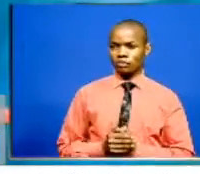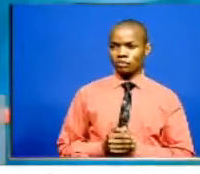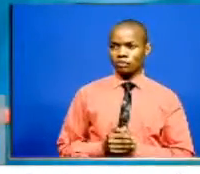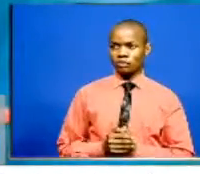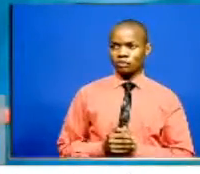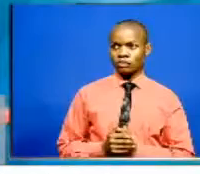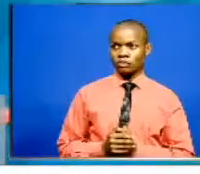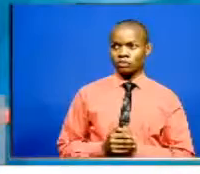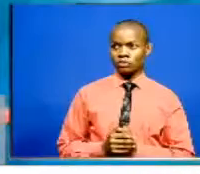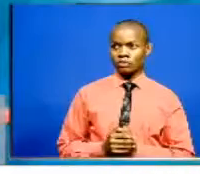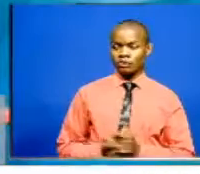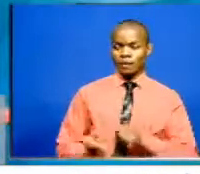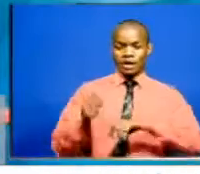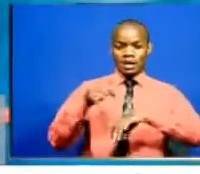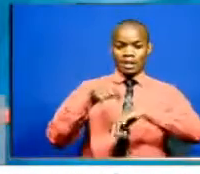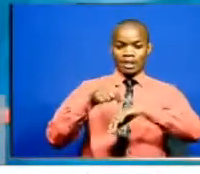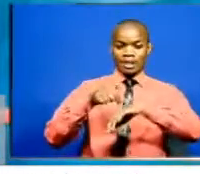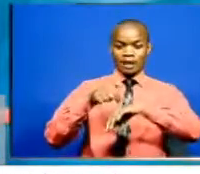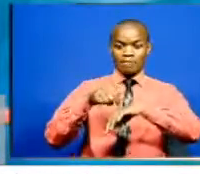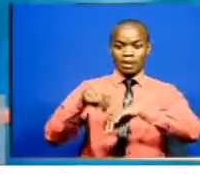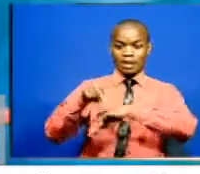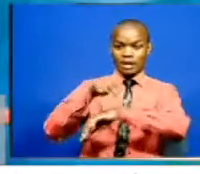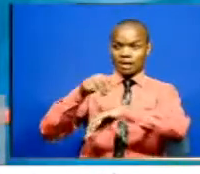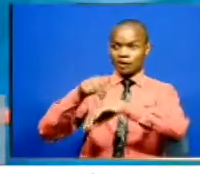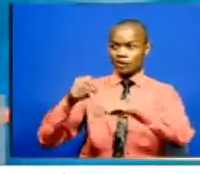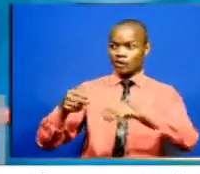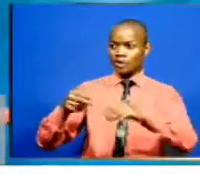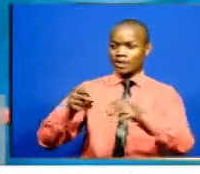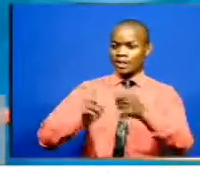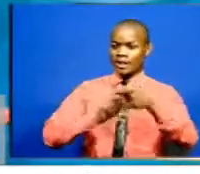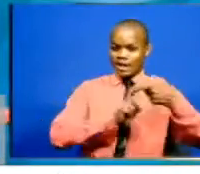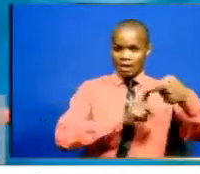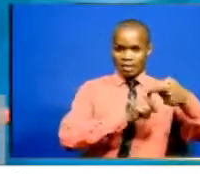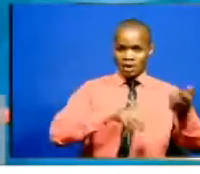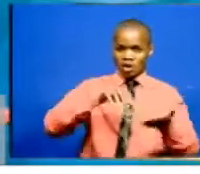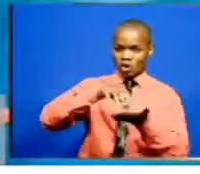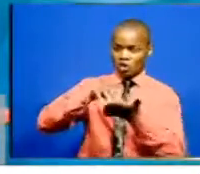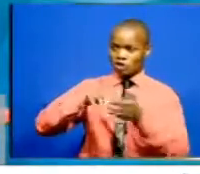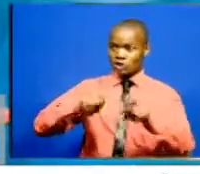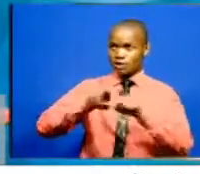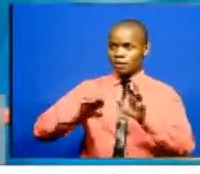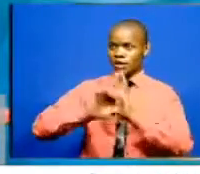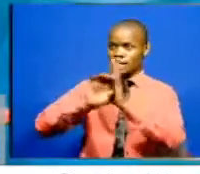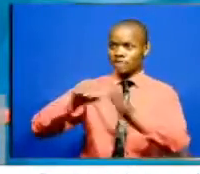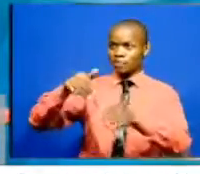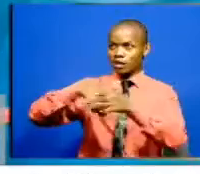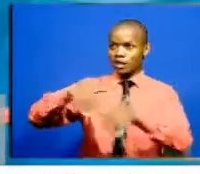communities and nations found themselves in this kind of situation, especially in Africa,